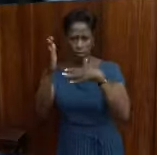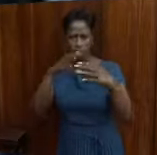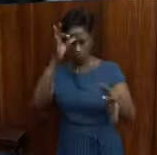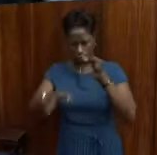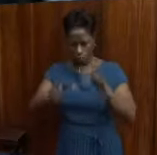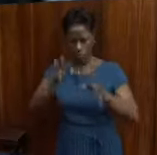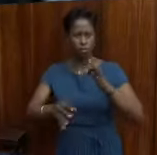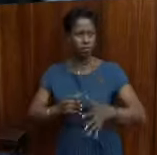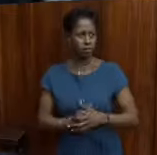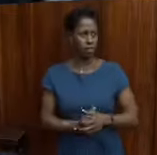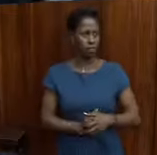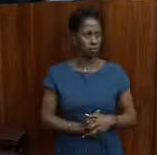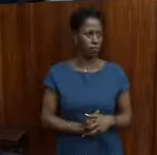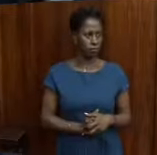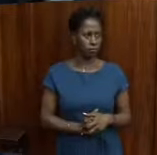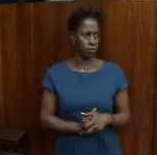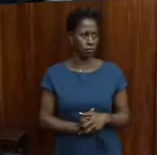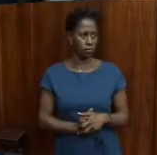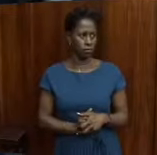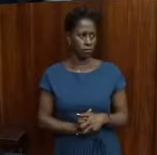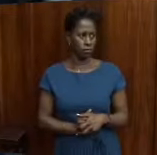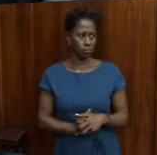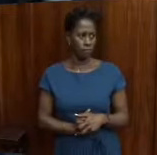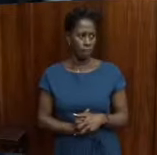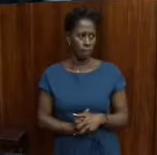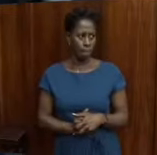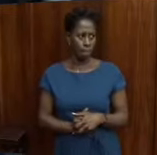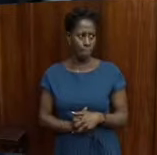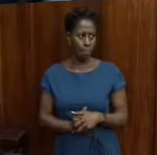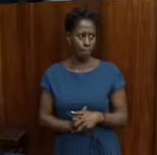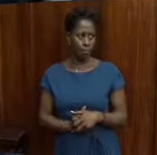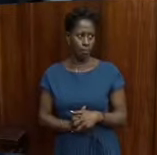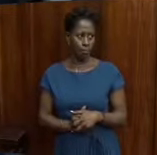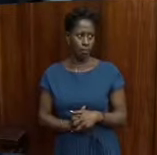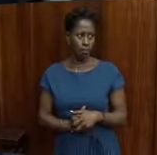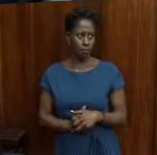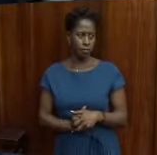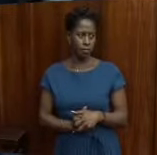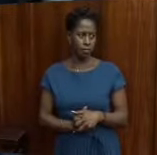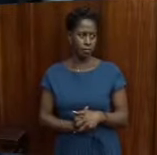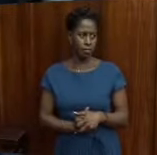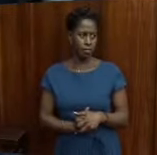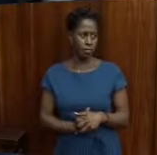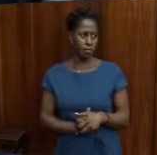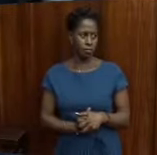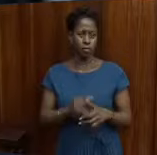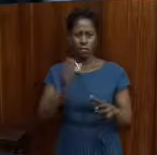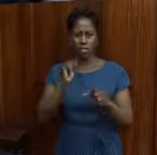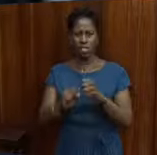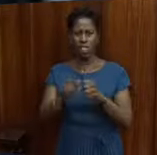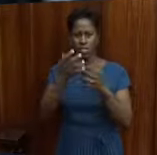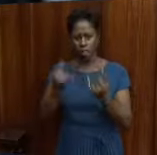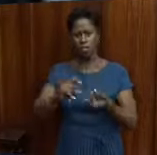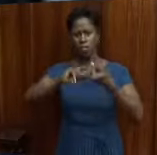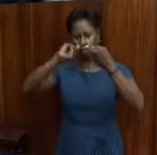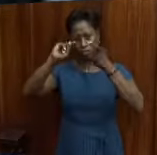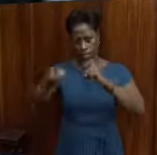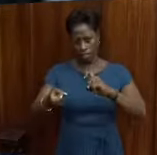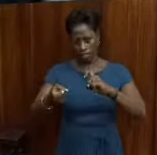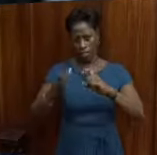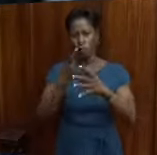and approvals are finalized. This is a departure from the reckless and irresponsible approach taken by the last